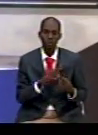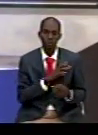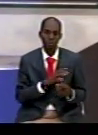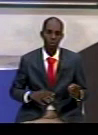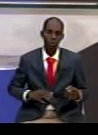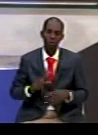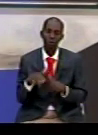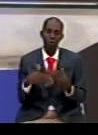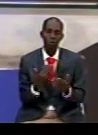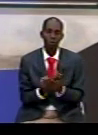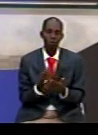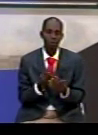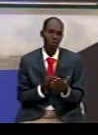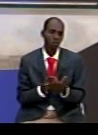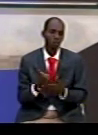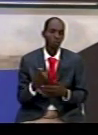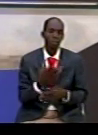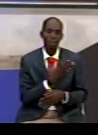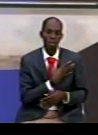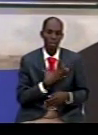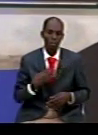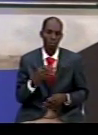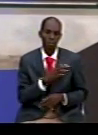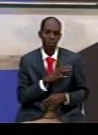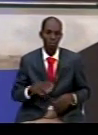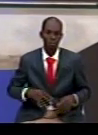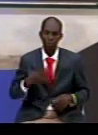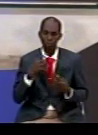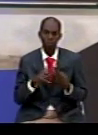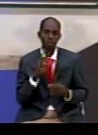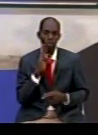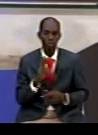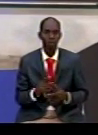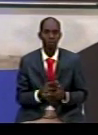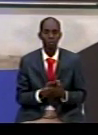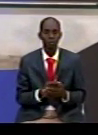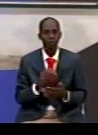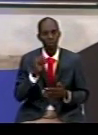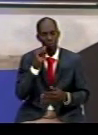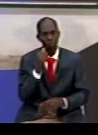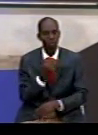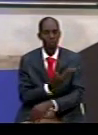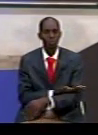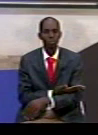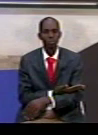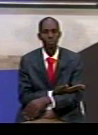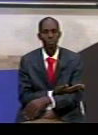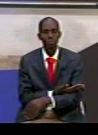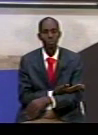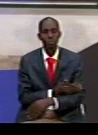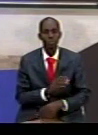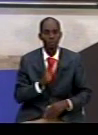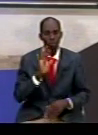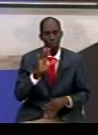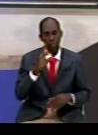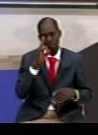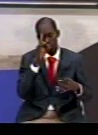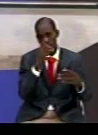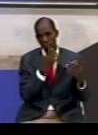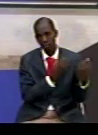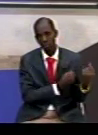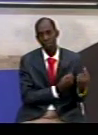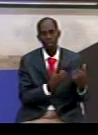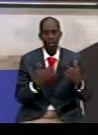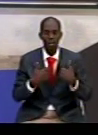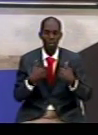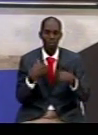the truth. And he said unto her, daughter, thy faith